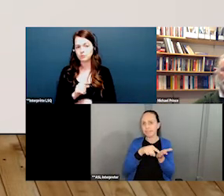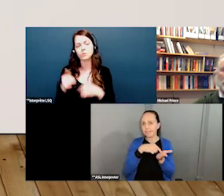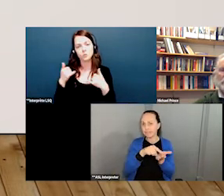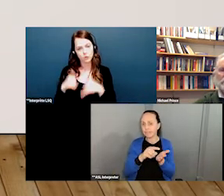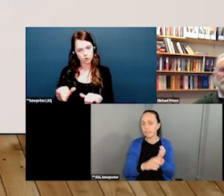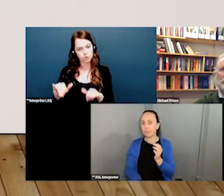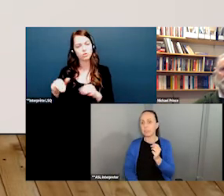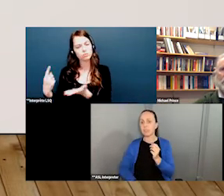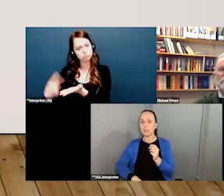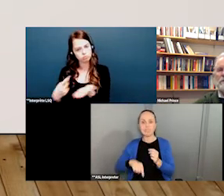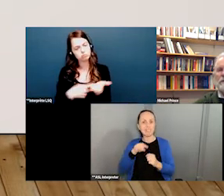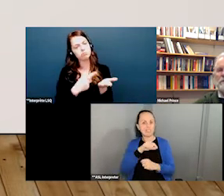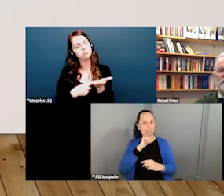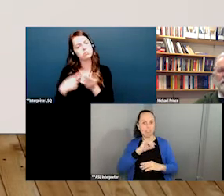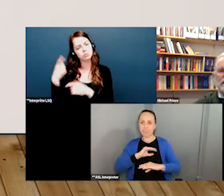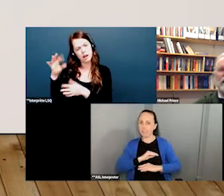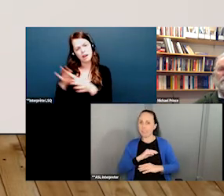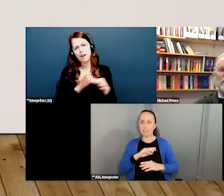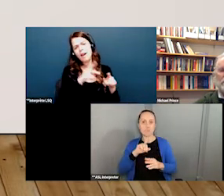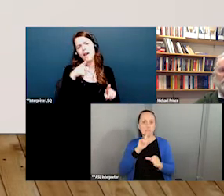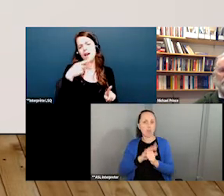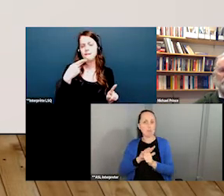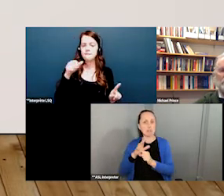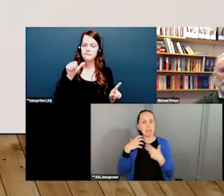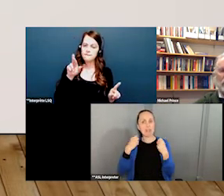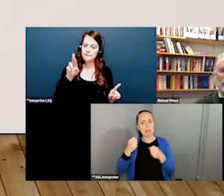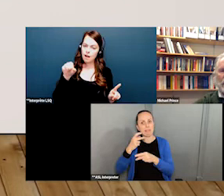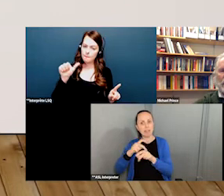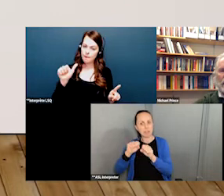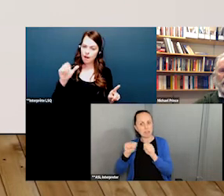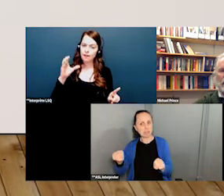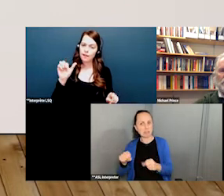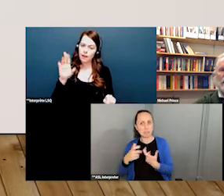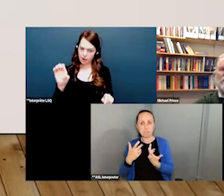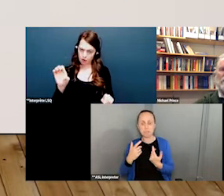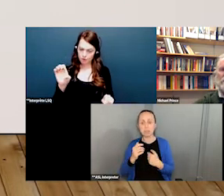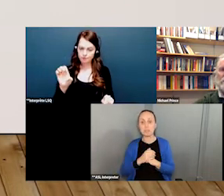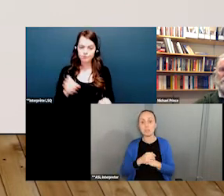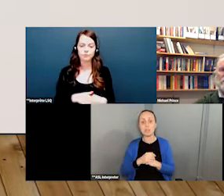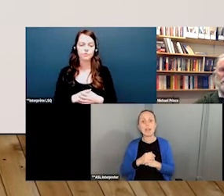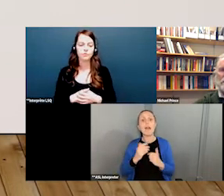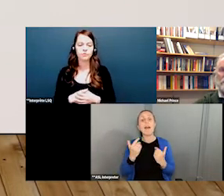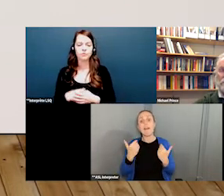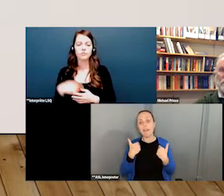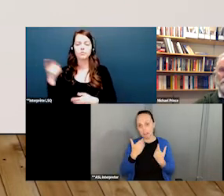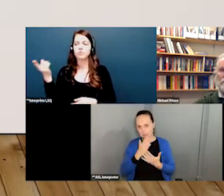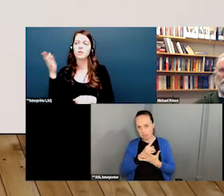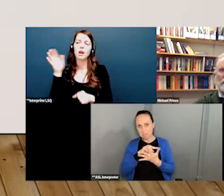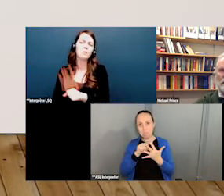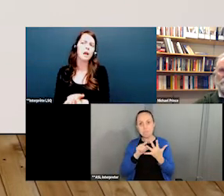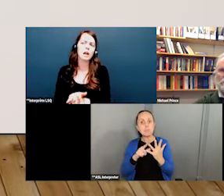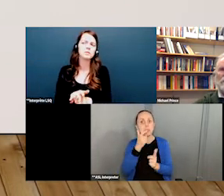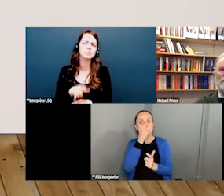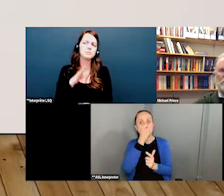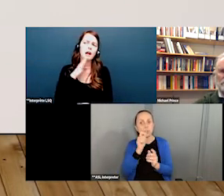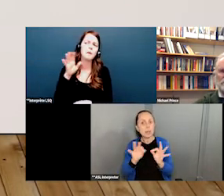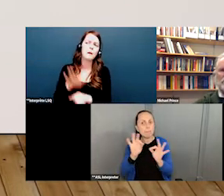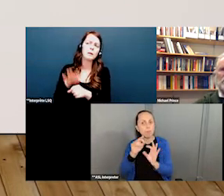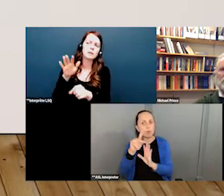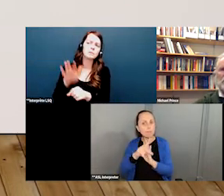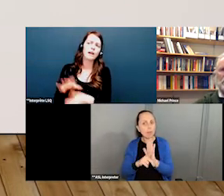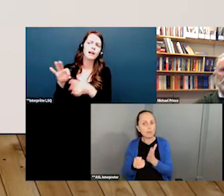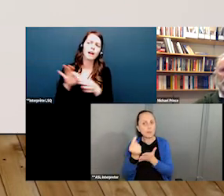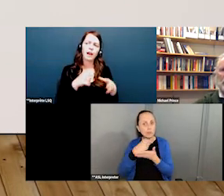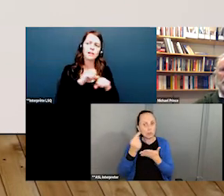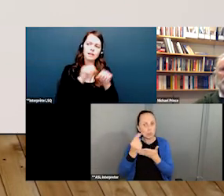as an unfulfilled promise of a healthcare system. And then there's some interesting or important policy